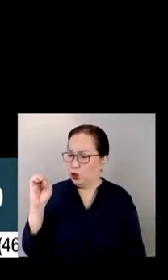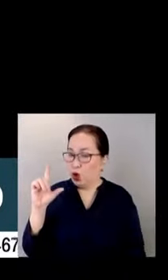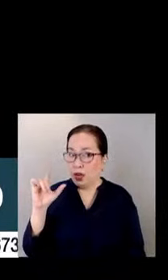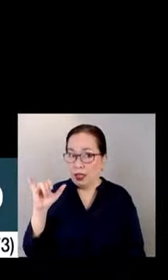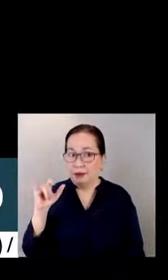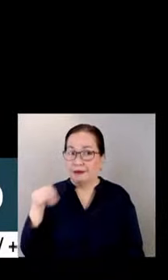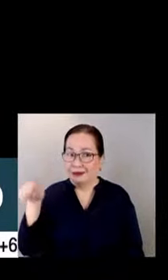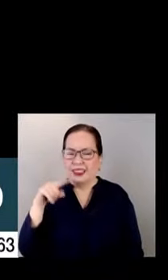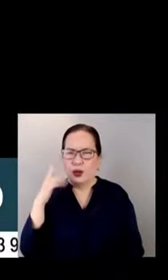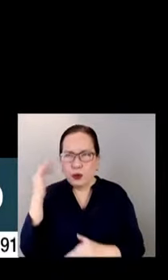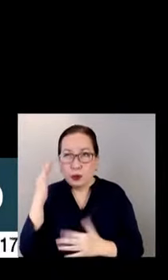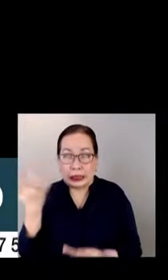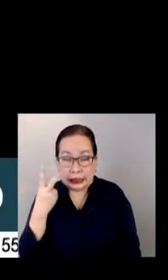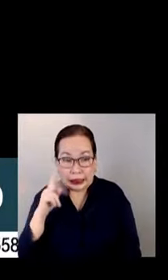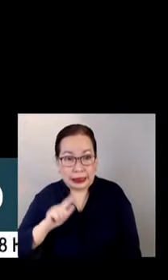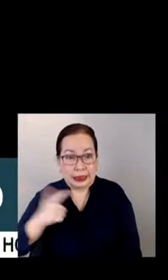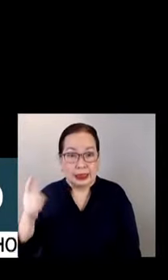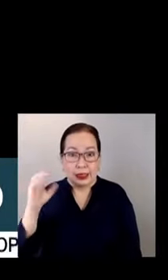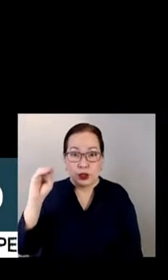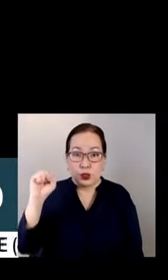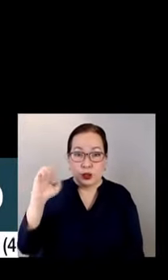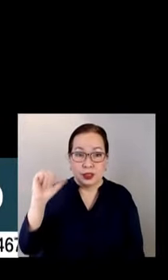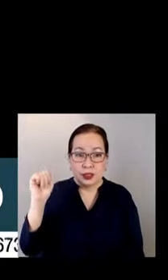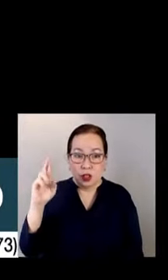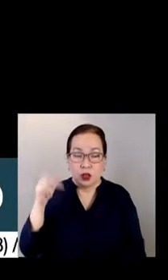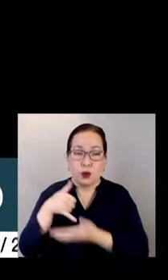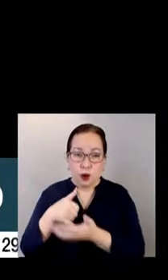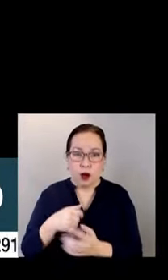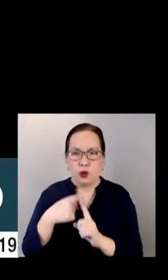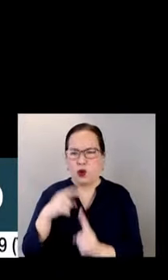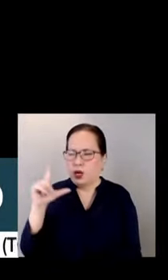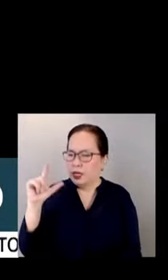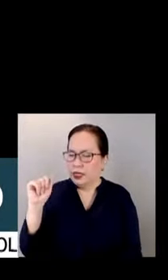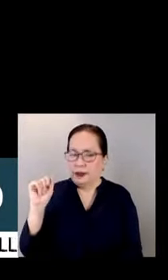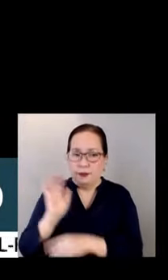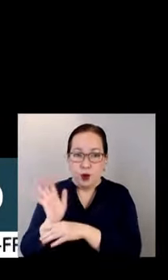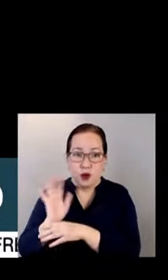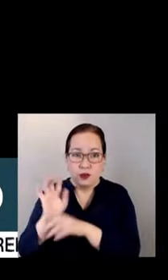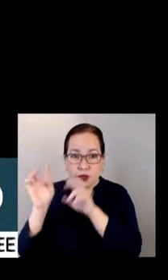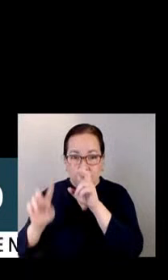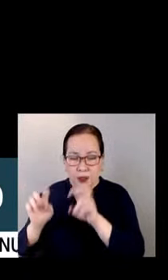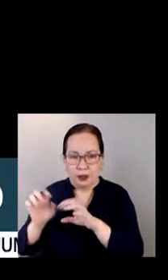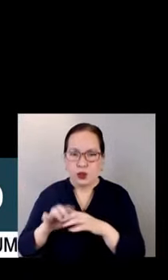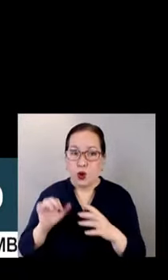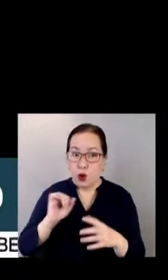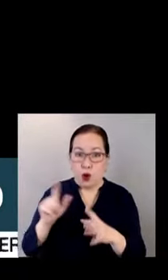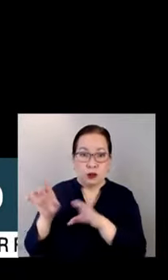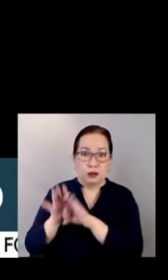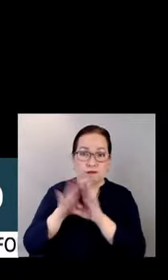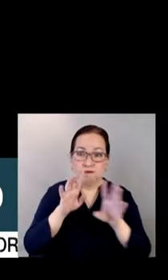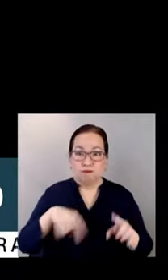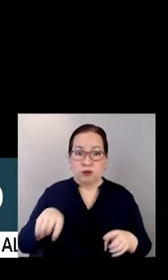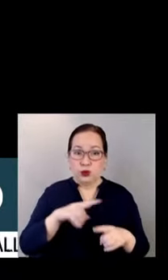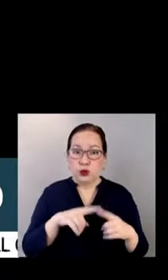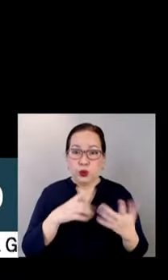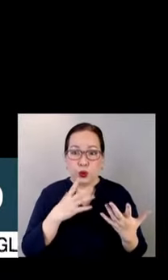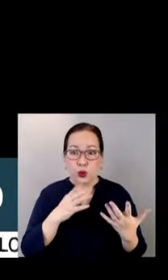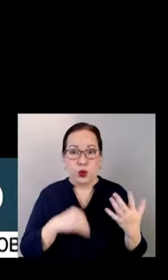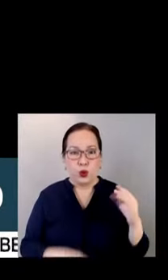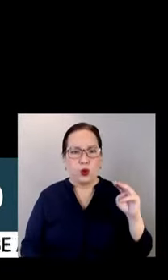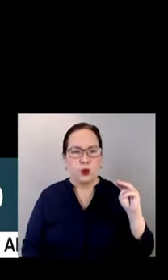set to accept her LA Film Critics' Choice Award later this week. Everything Everywhere All at Once scored two of the biggest awards, with Michelle